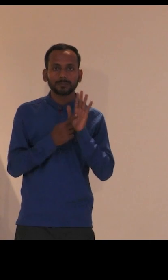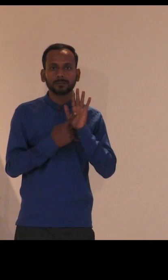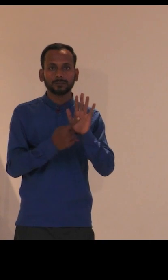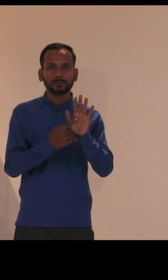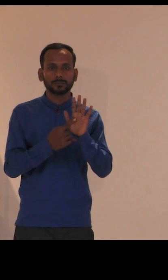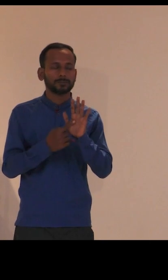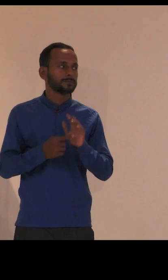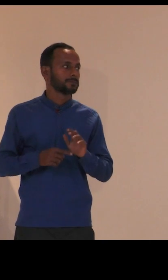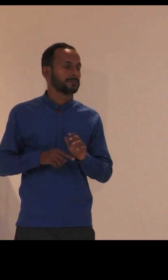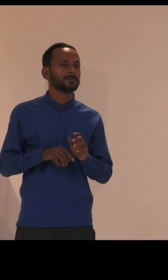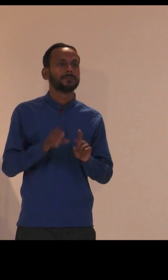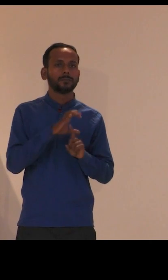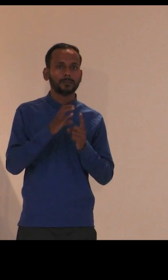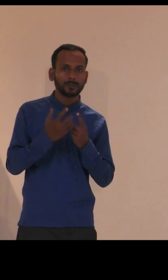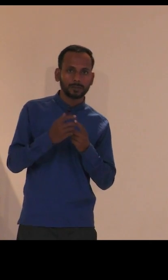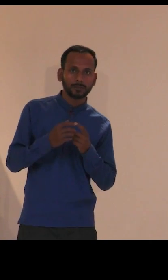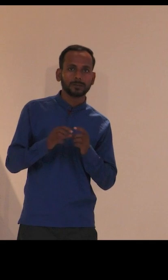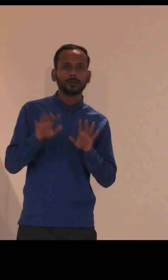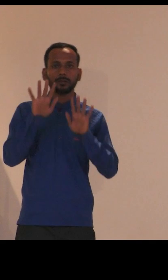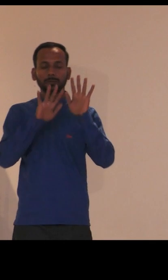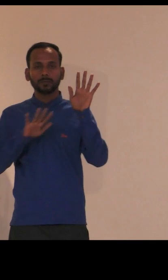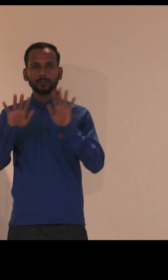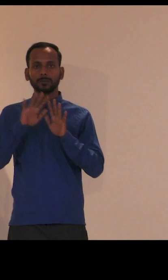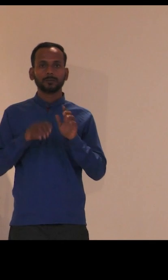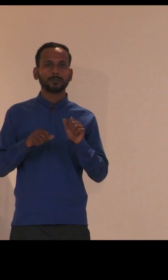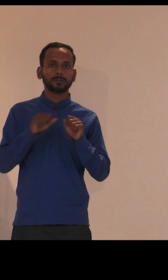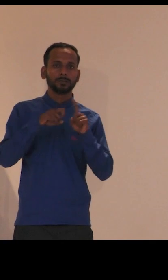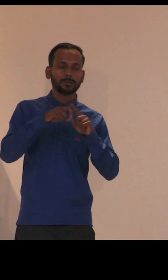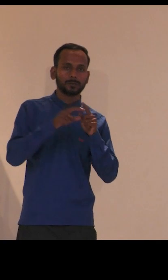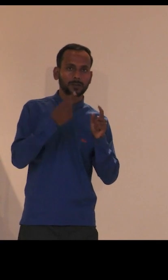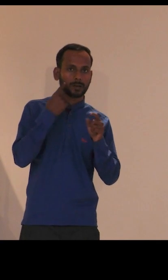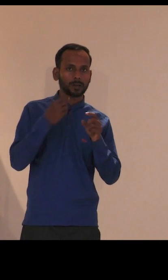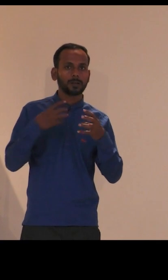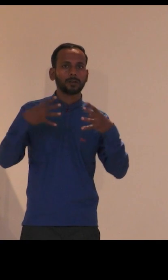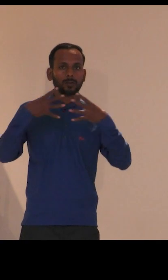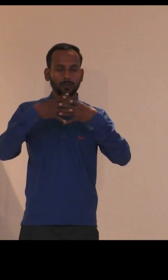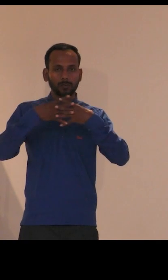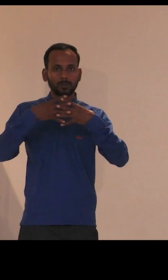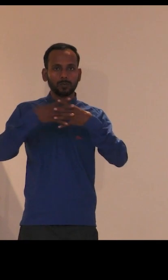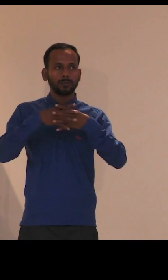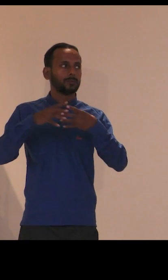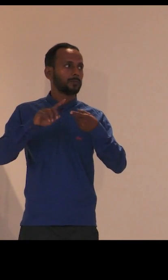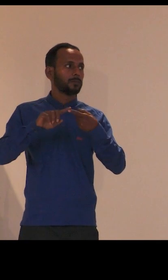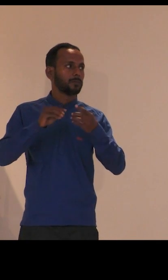music, etc., which are also archived on our website.